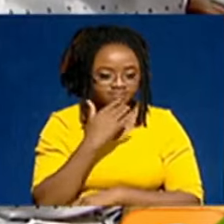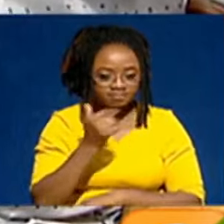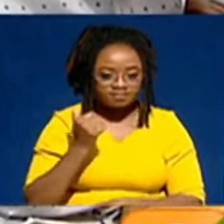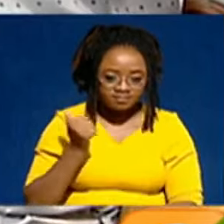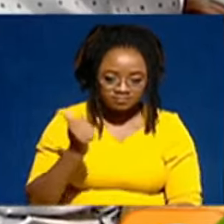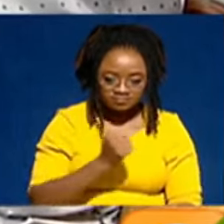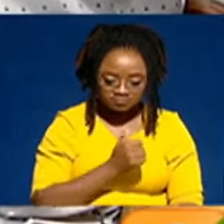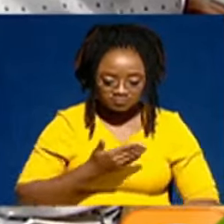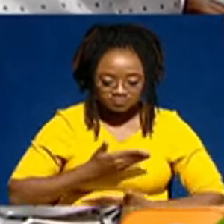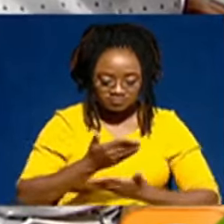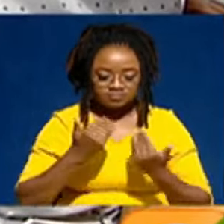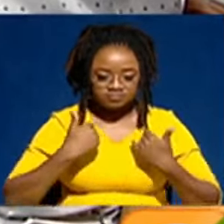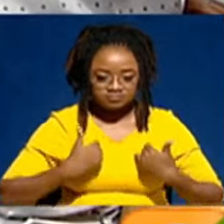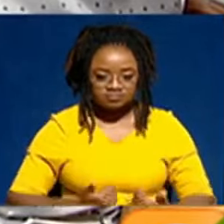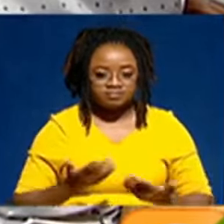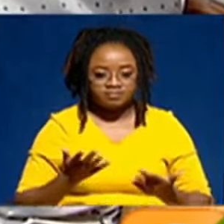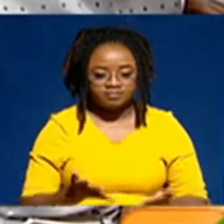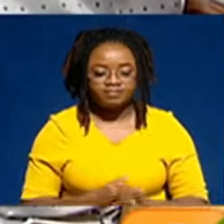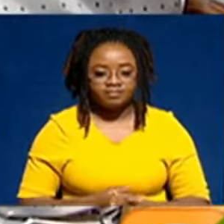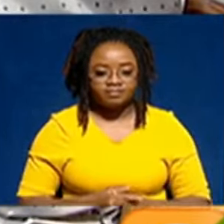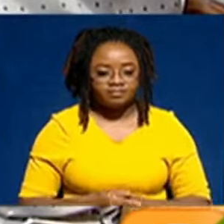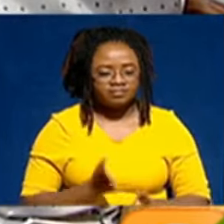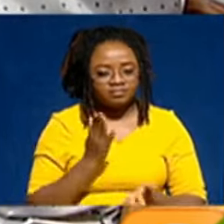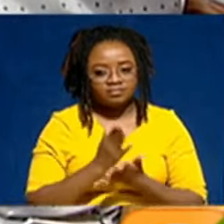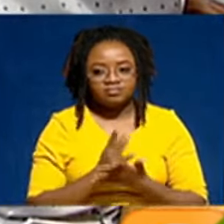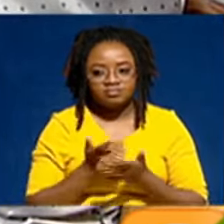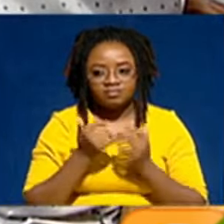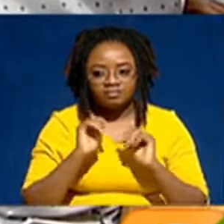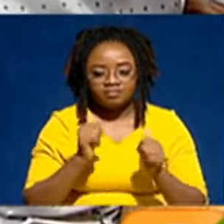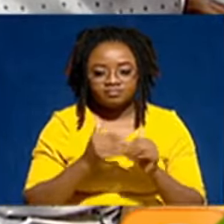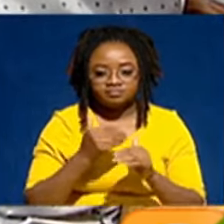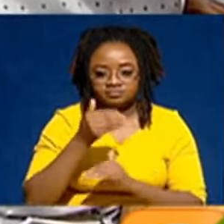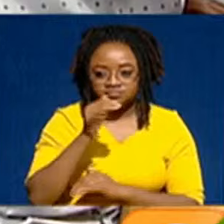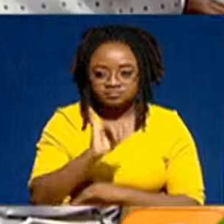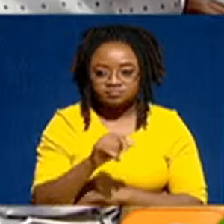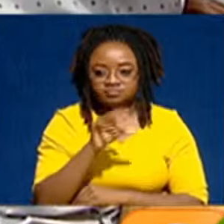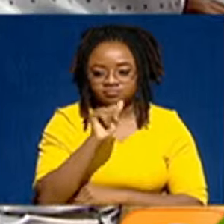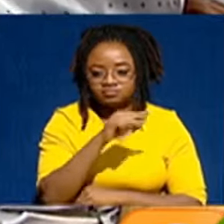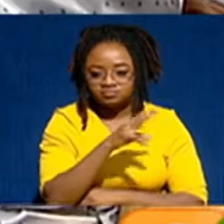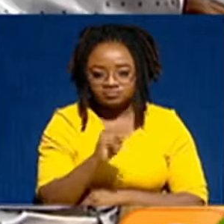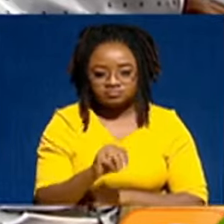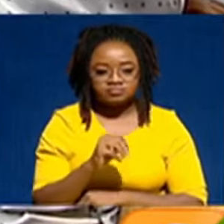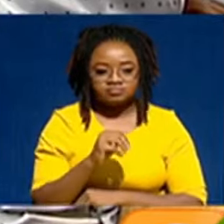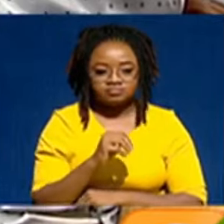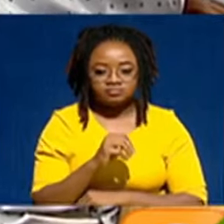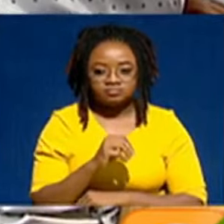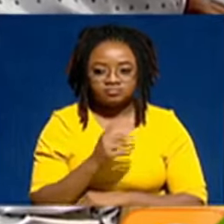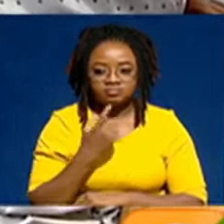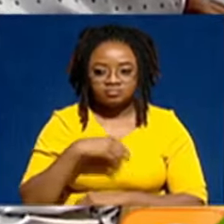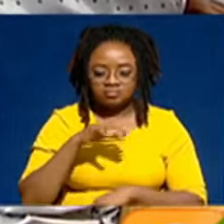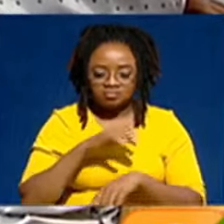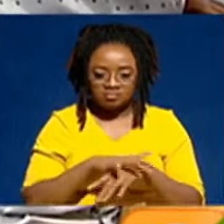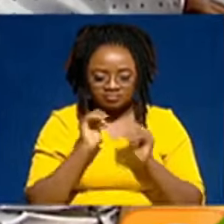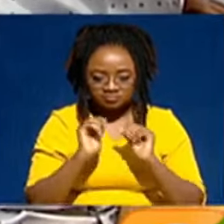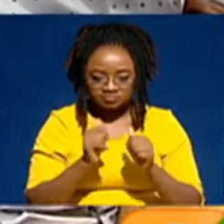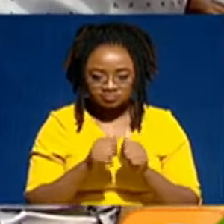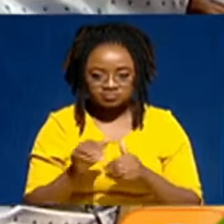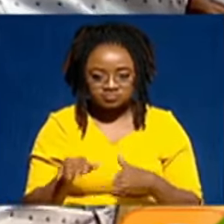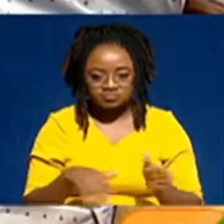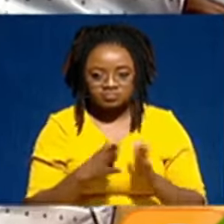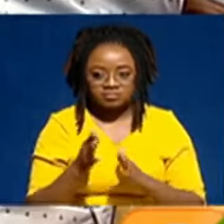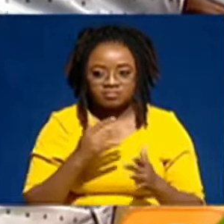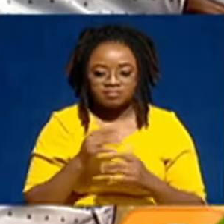us. I'm sure it's wonderful that even after I've left the AGM, I'm sure I've gained some, good ground with my members, having